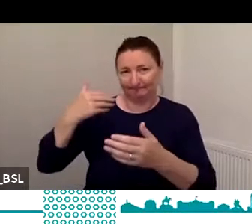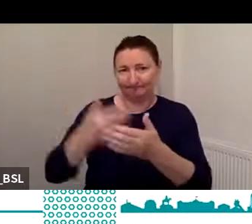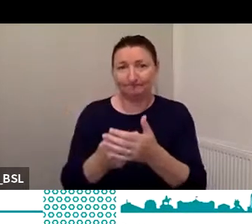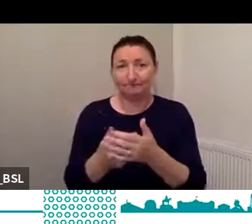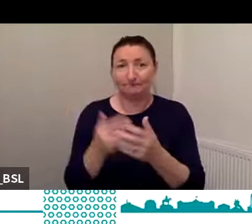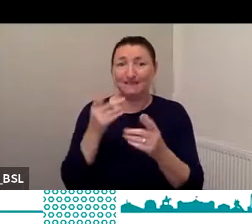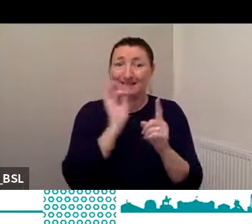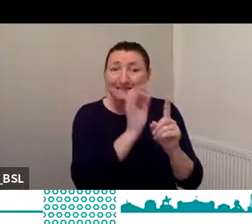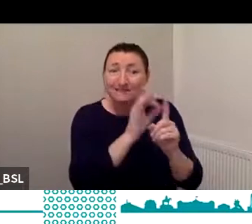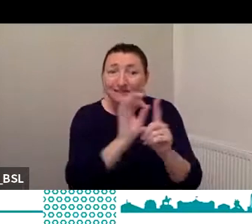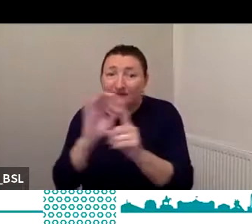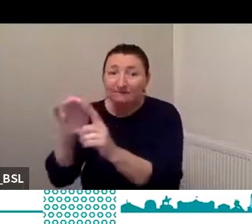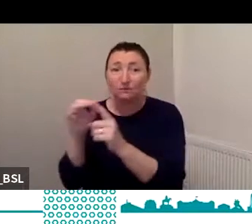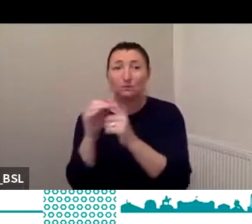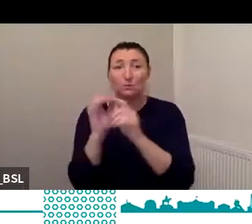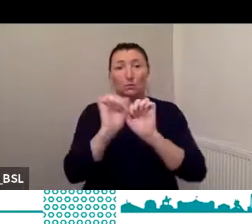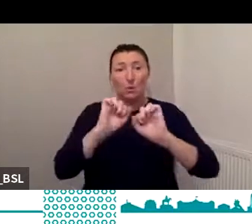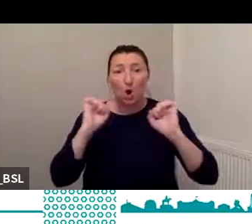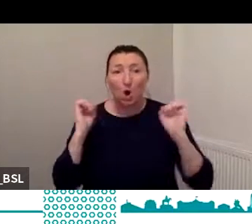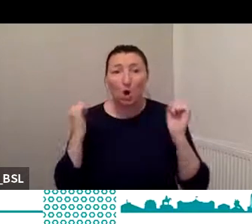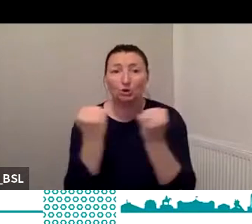built environment in Ulaanbaatar.